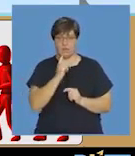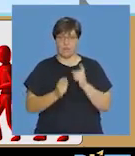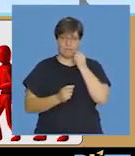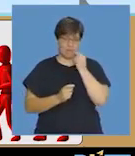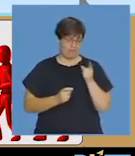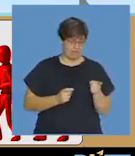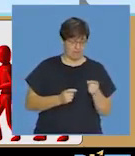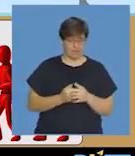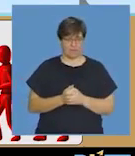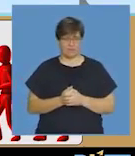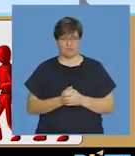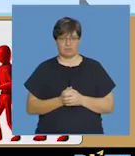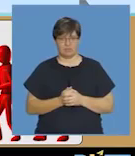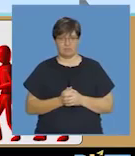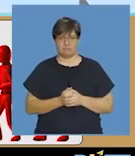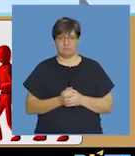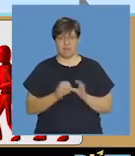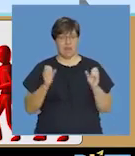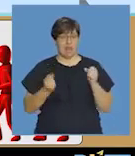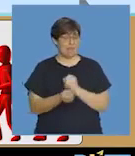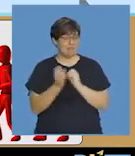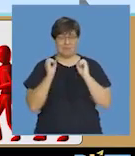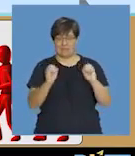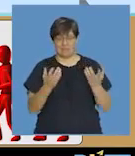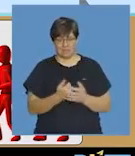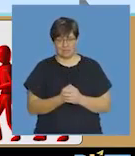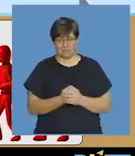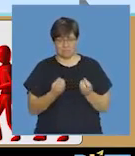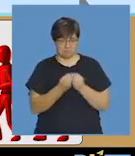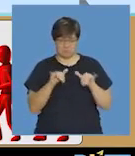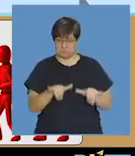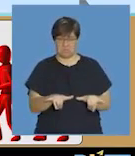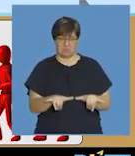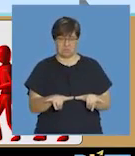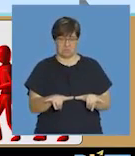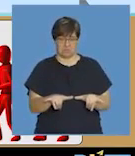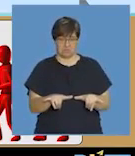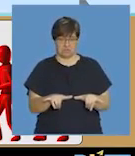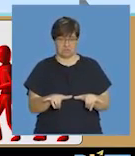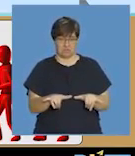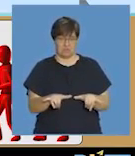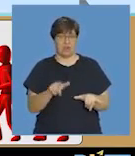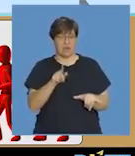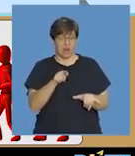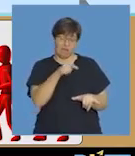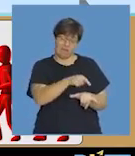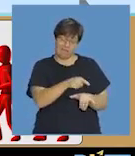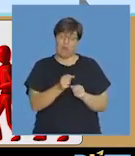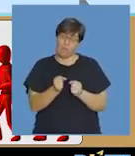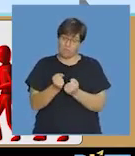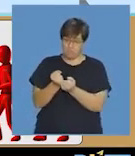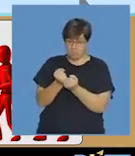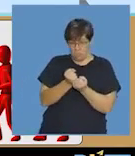on the rope. Nothing's happening. Object is stationary. Now we're going to let him pull. So it's